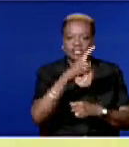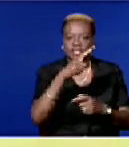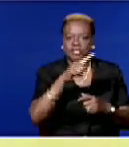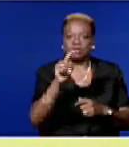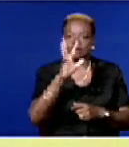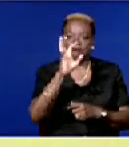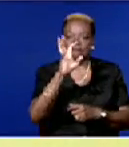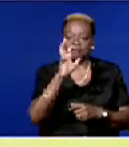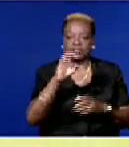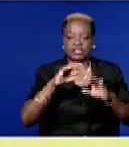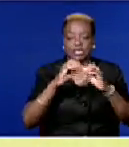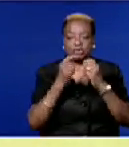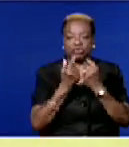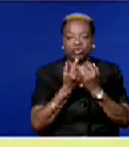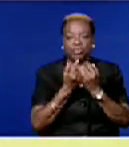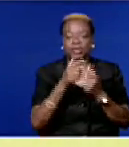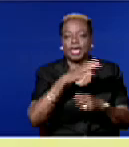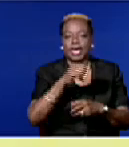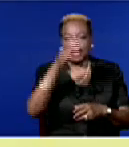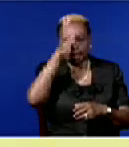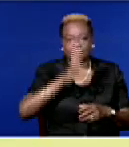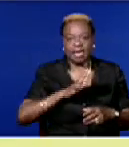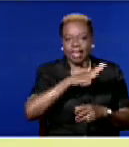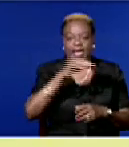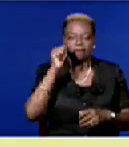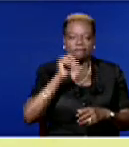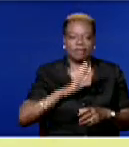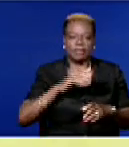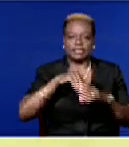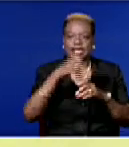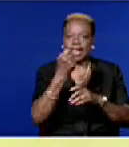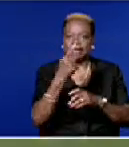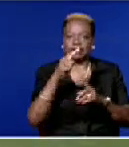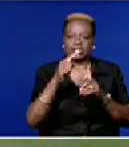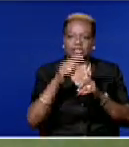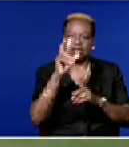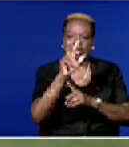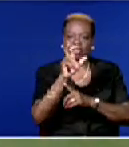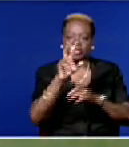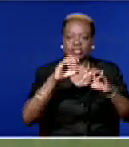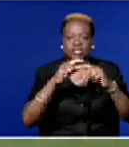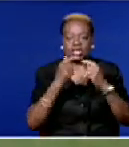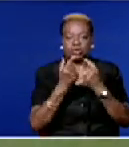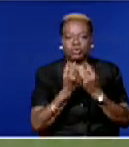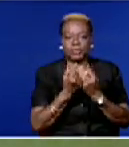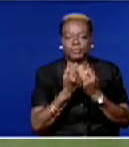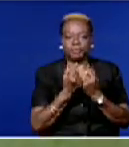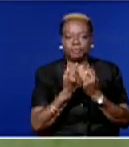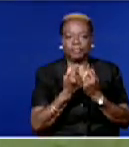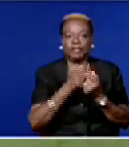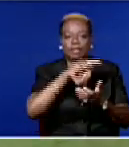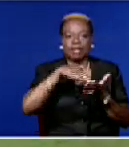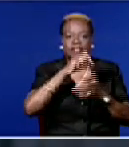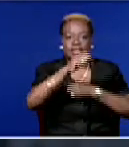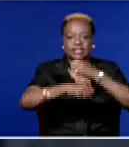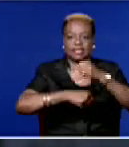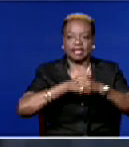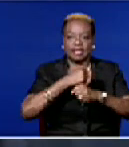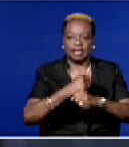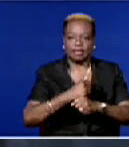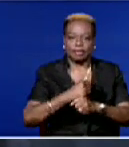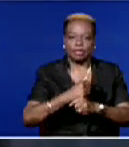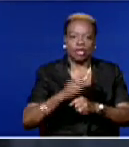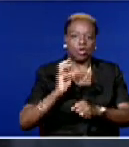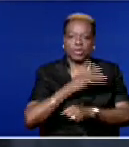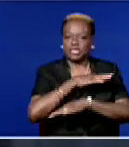15 category. And we have male and female in the 11 to 13 category. So this year, we don't have a